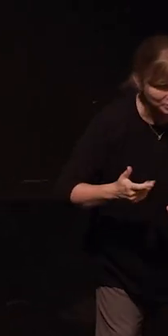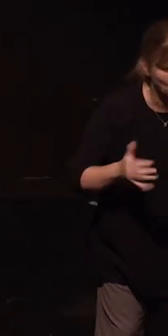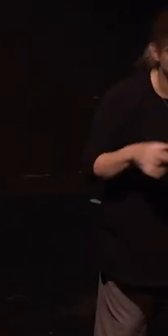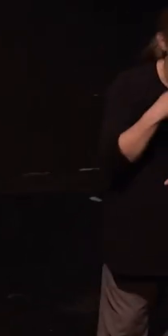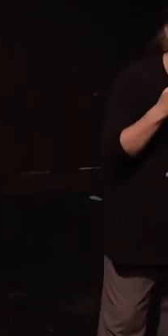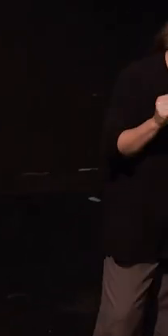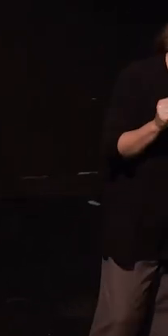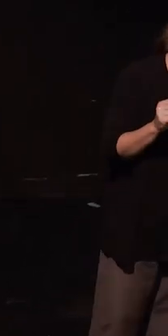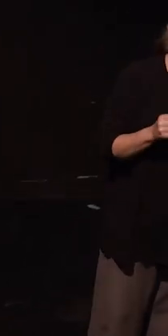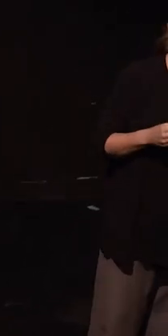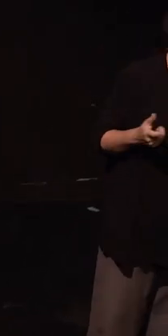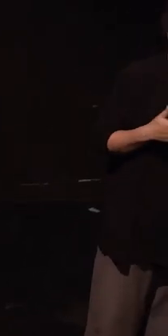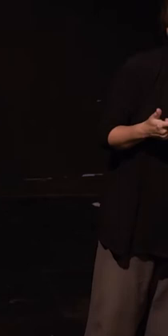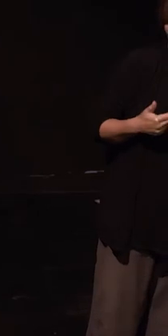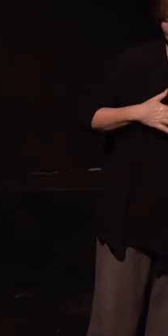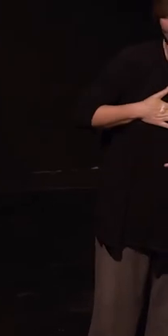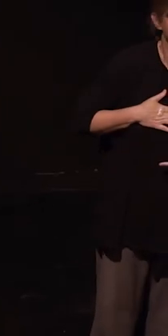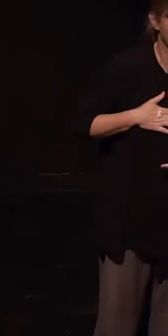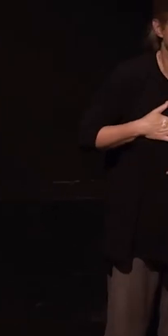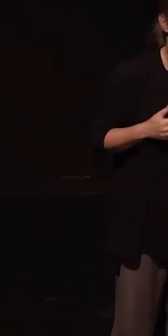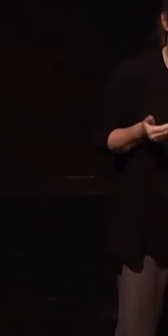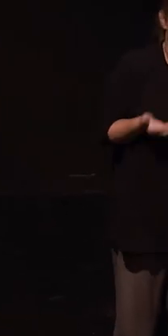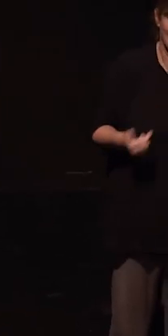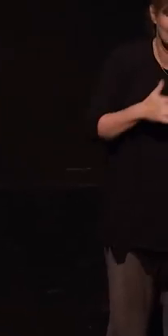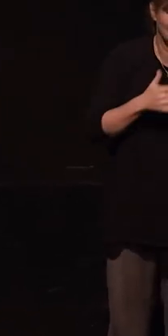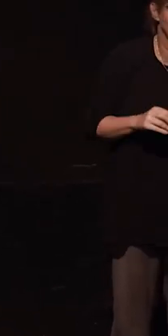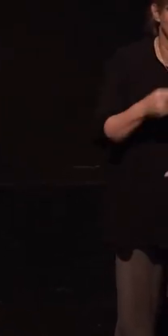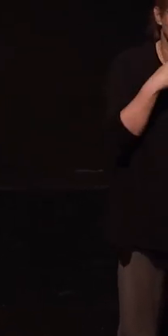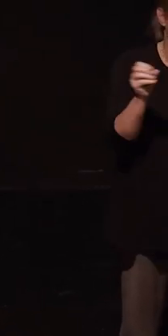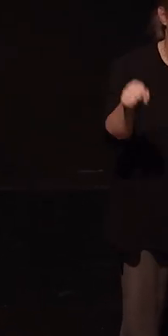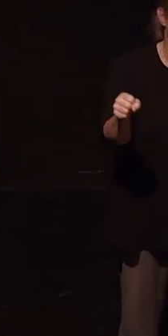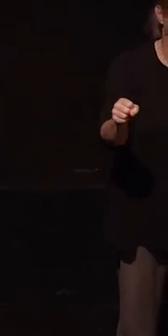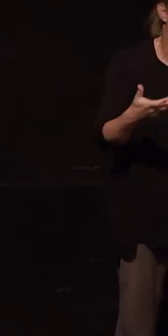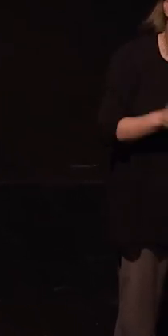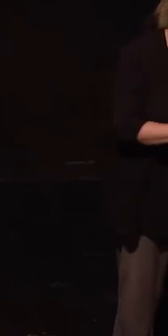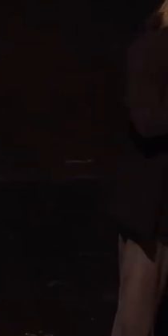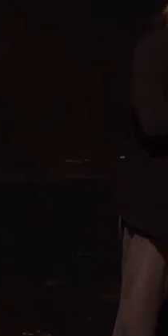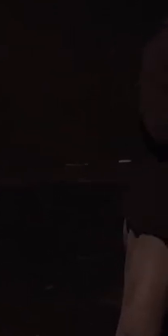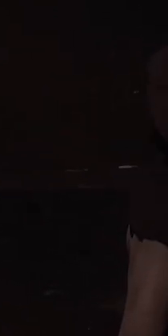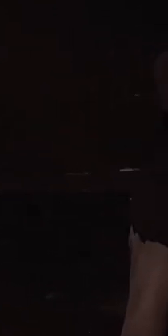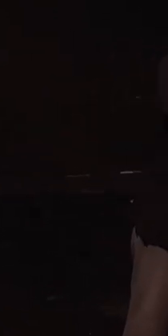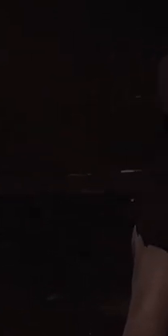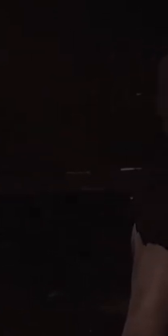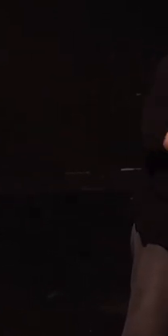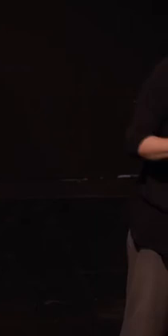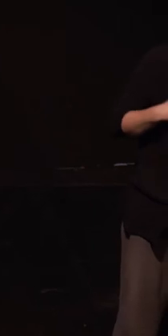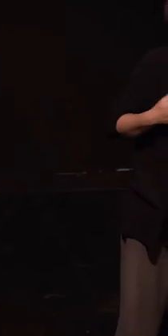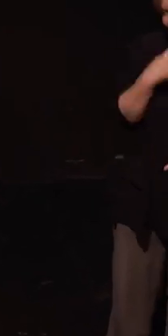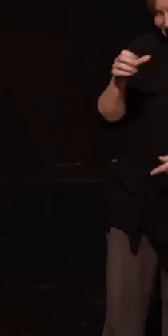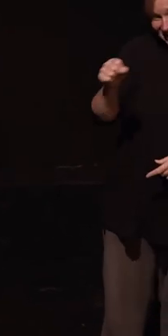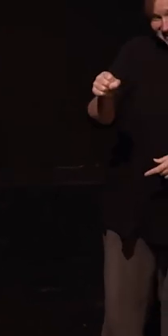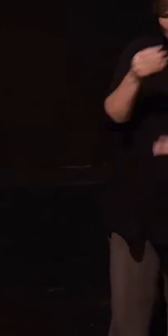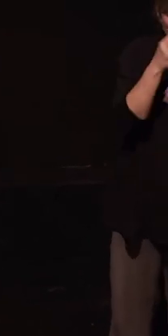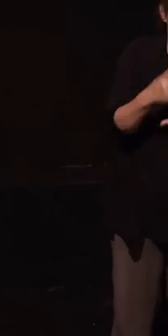say yes, no matter what. That third time, because I'm like, I'm not going to be negative and say no, so I'll say yes. I don't care what I'm signing up for here, I'll